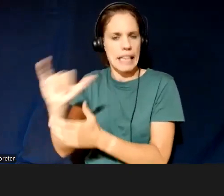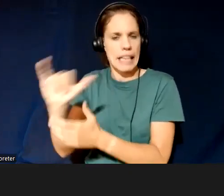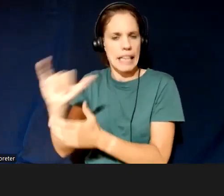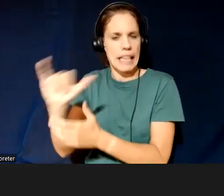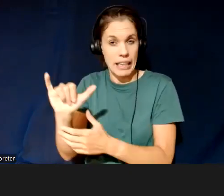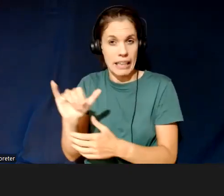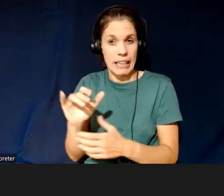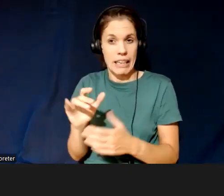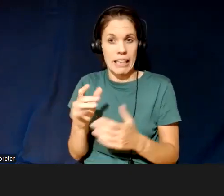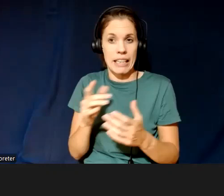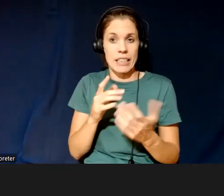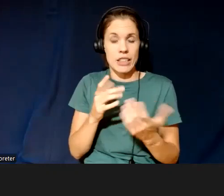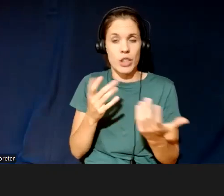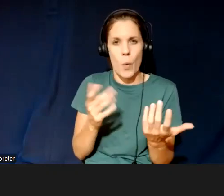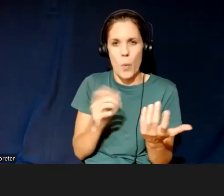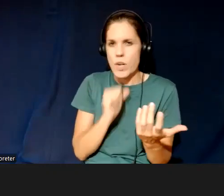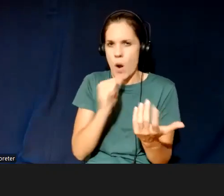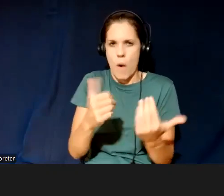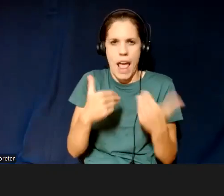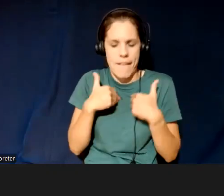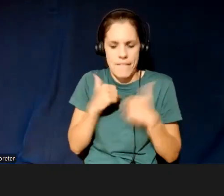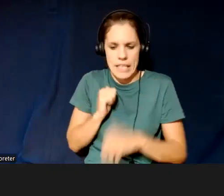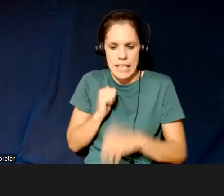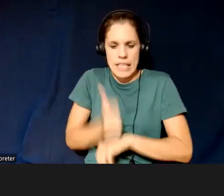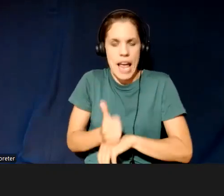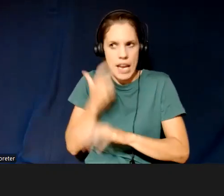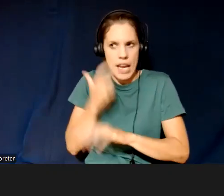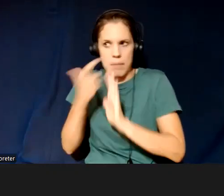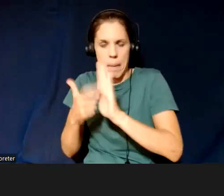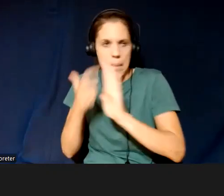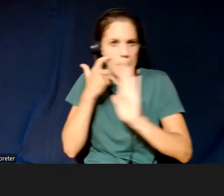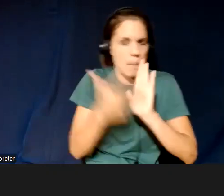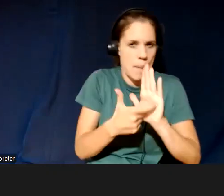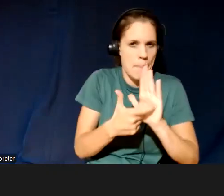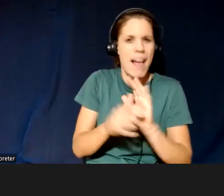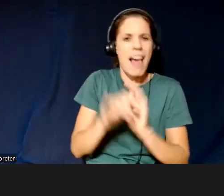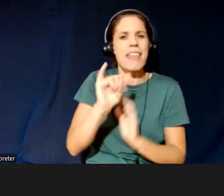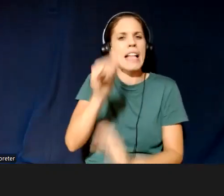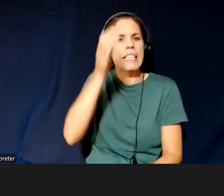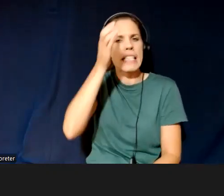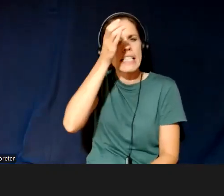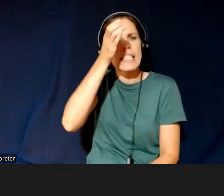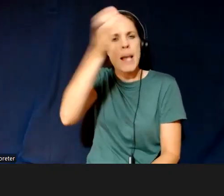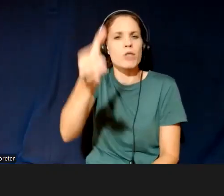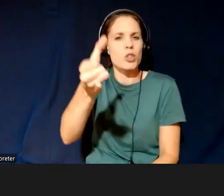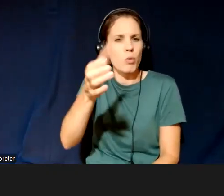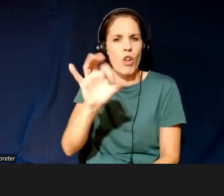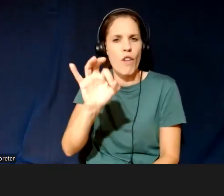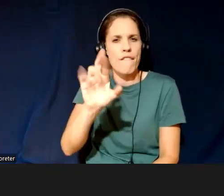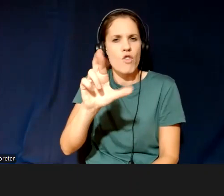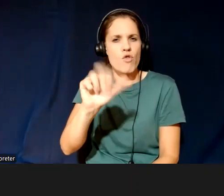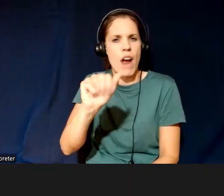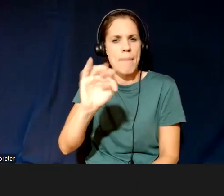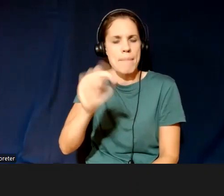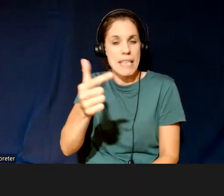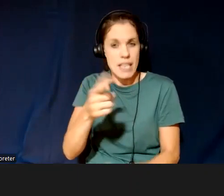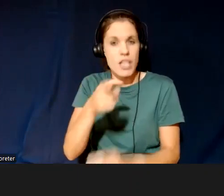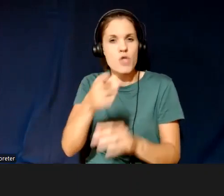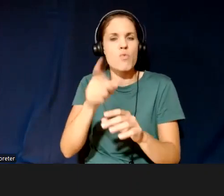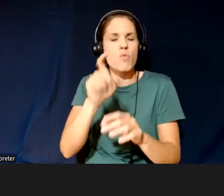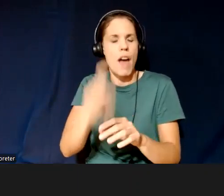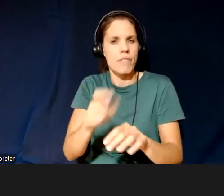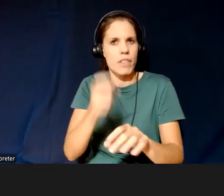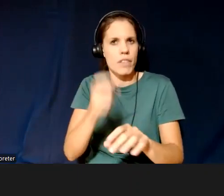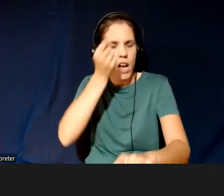or realized. That is more of a conceptual framing, just to wrap your mind around the fact that adaptive capacity can